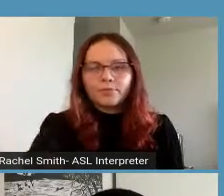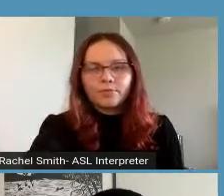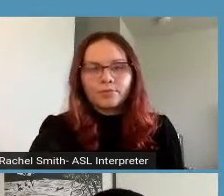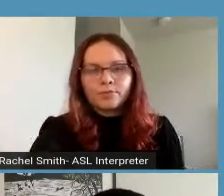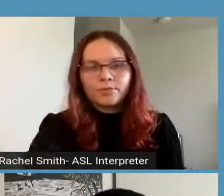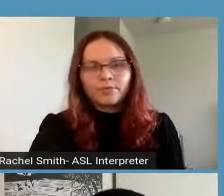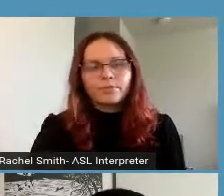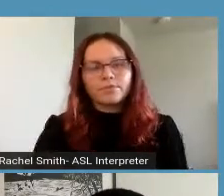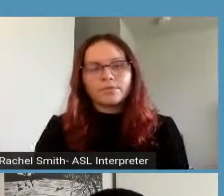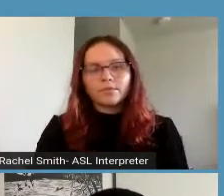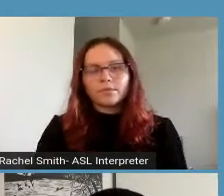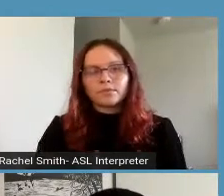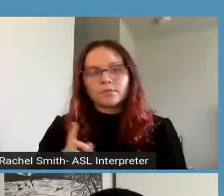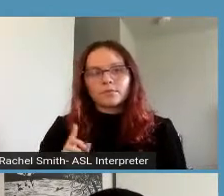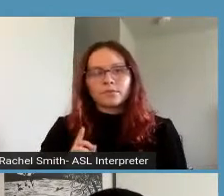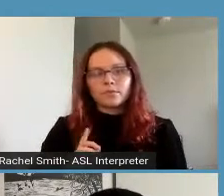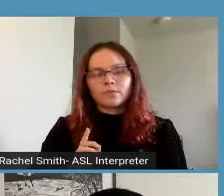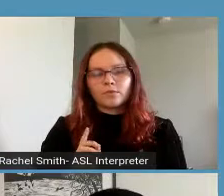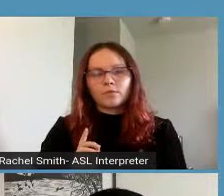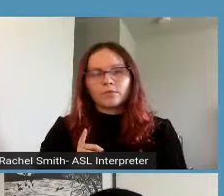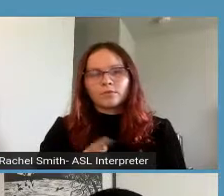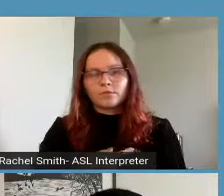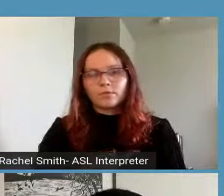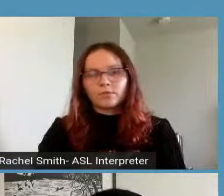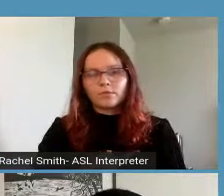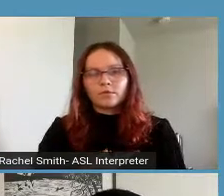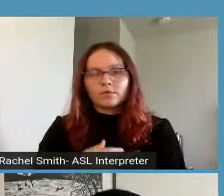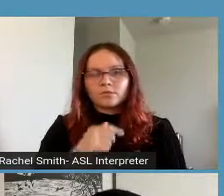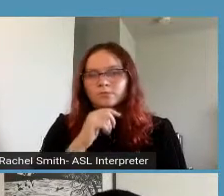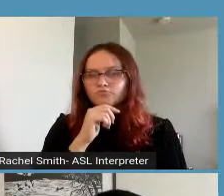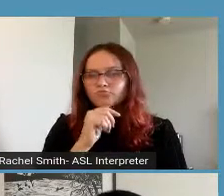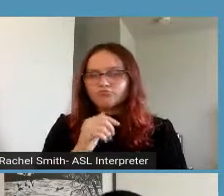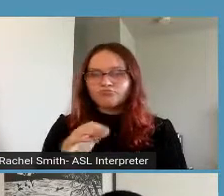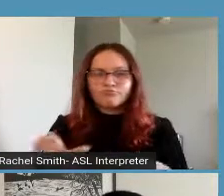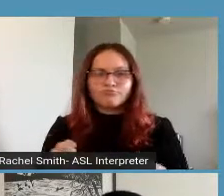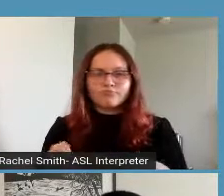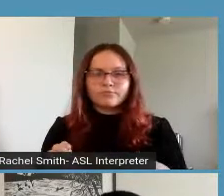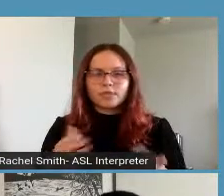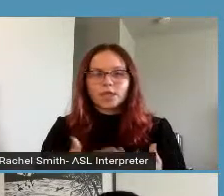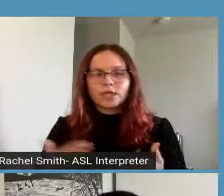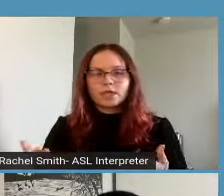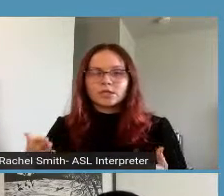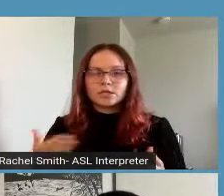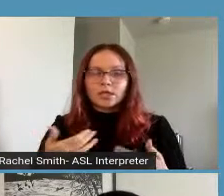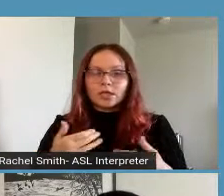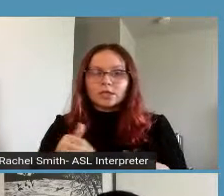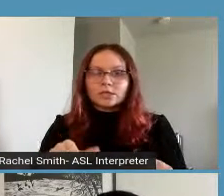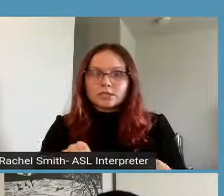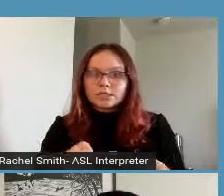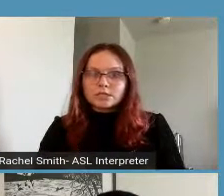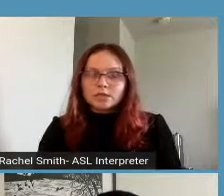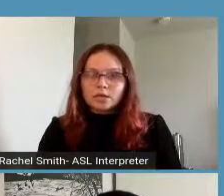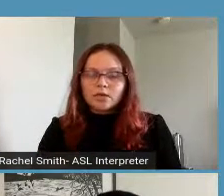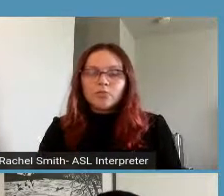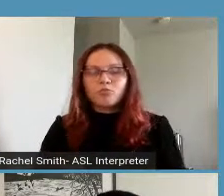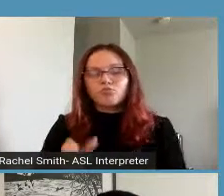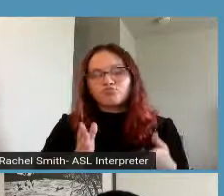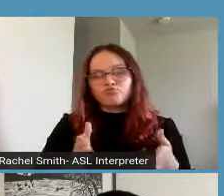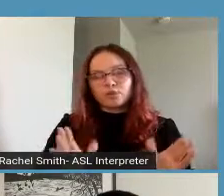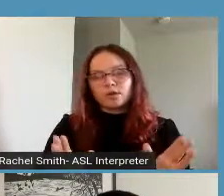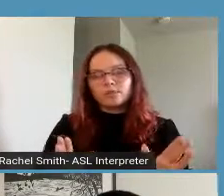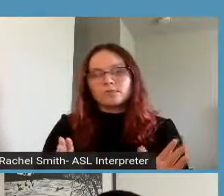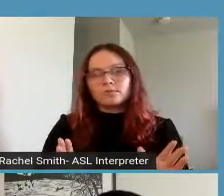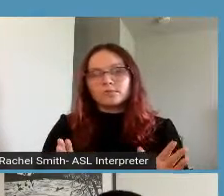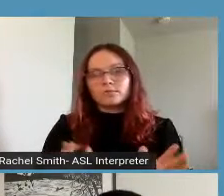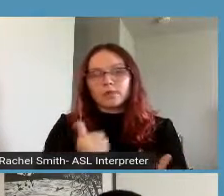that we wouldn't really have able to been produced in the same way. And they also helped us with a